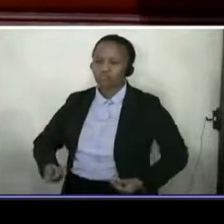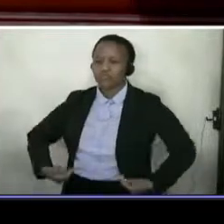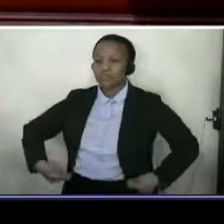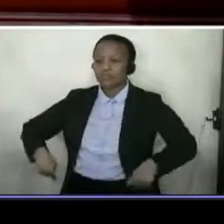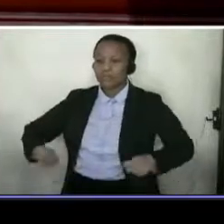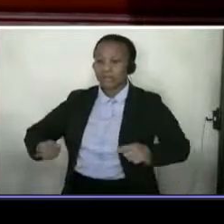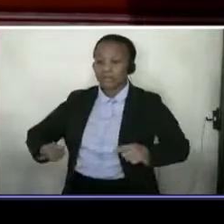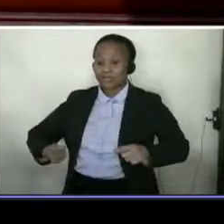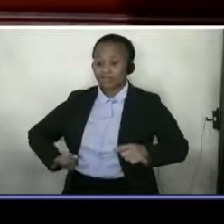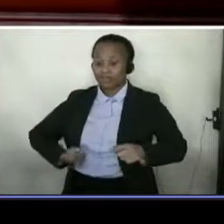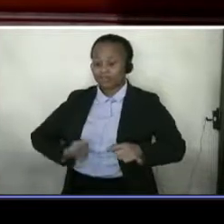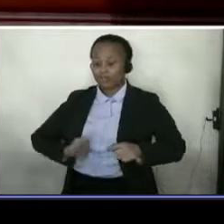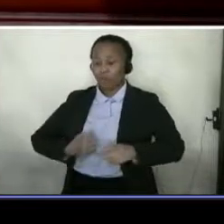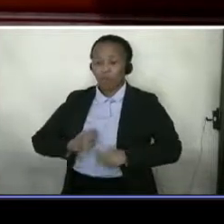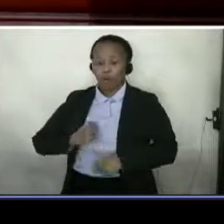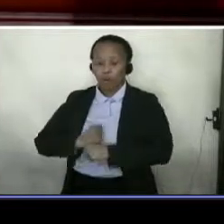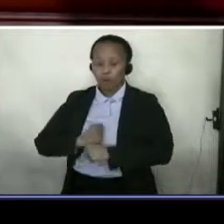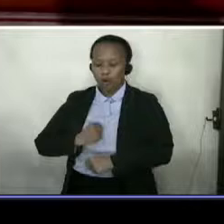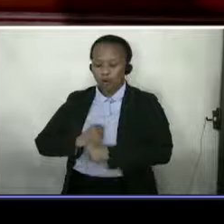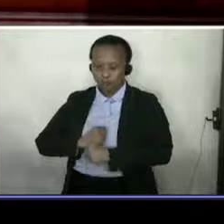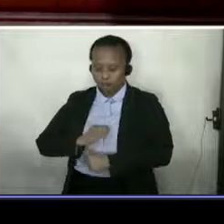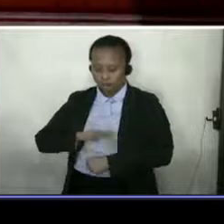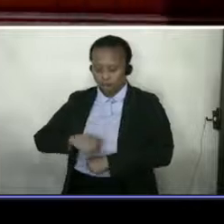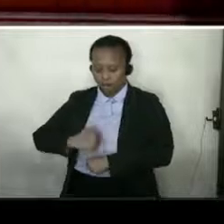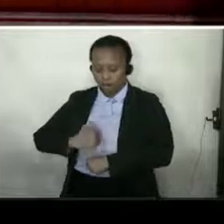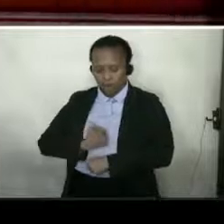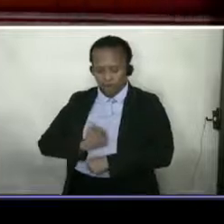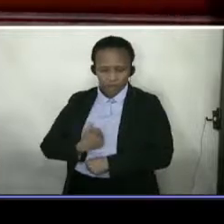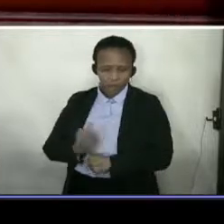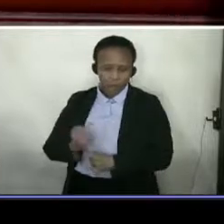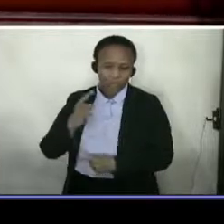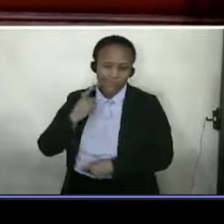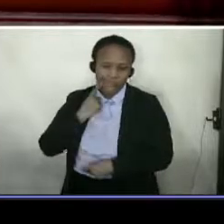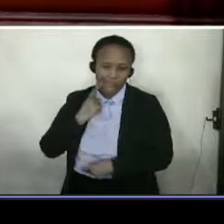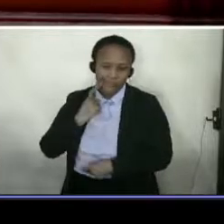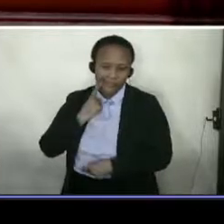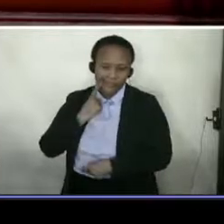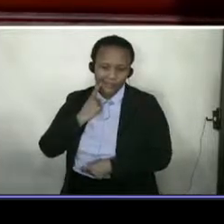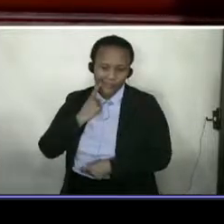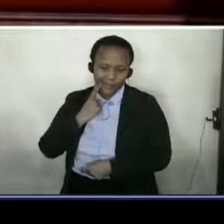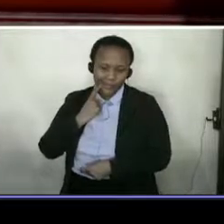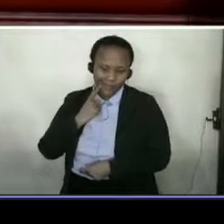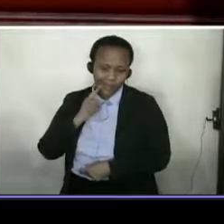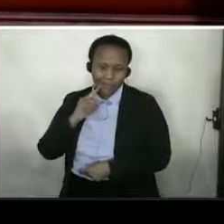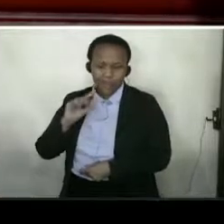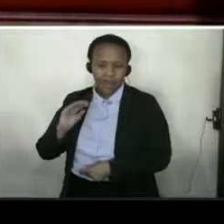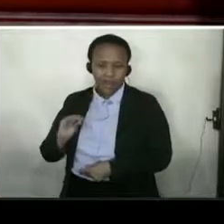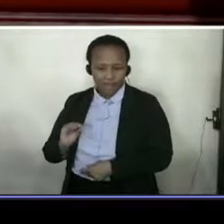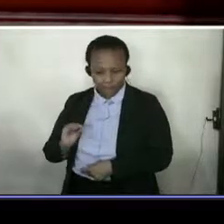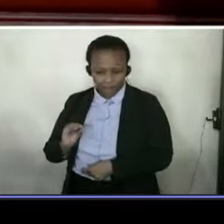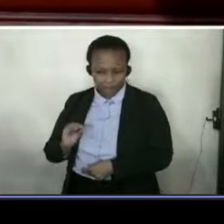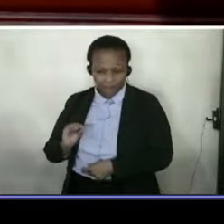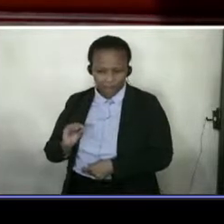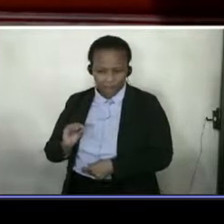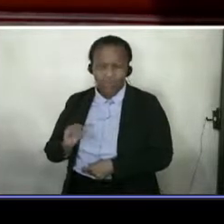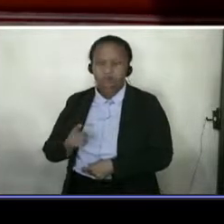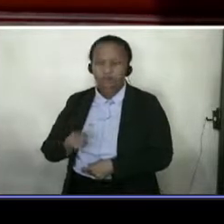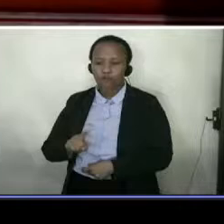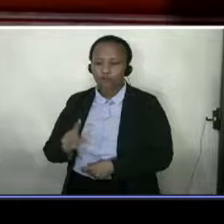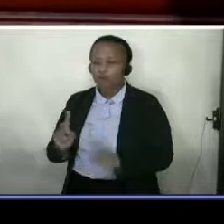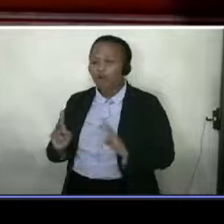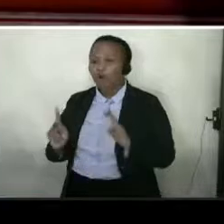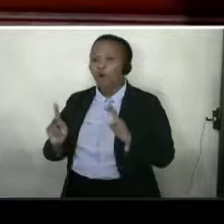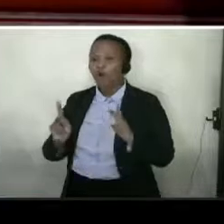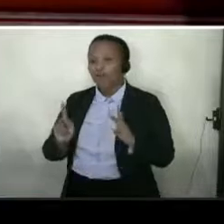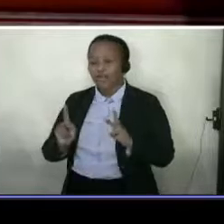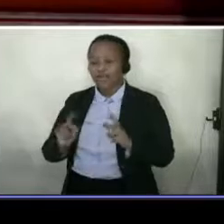made our work a bit easier as oversight structures. Honorable